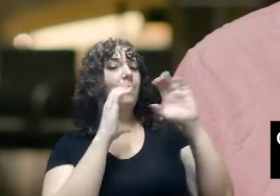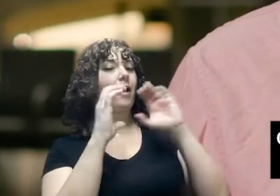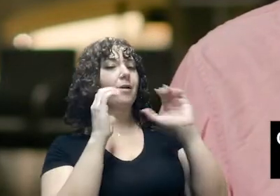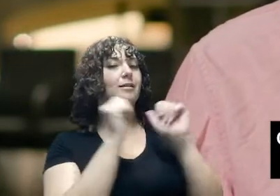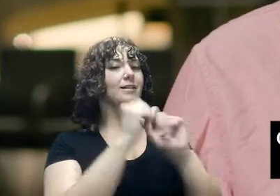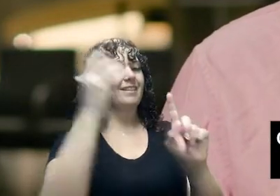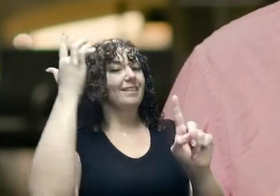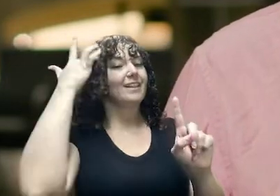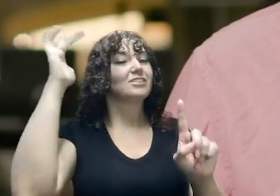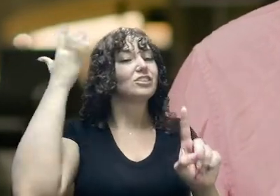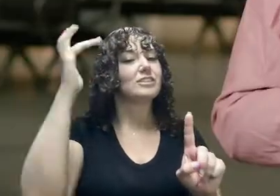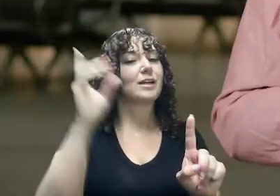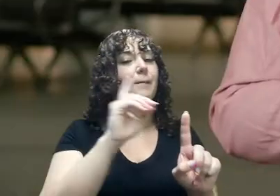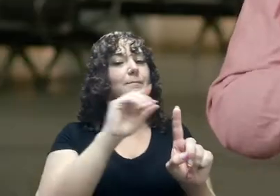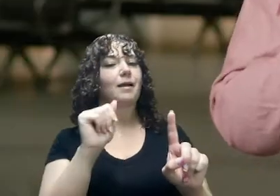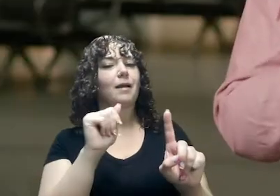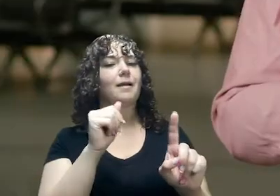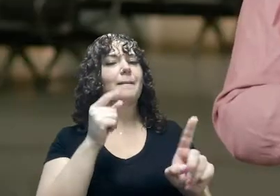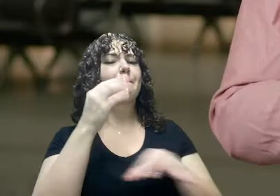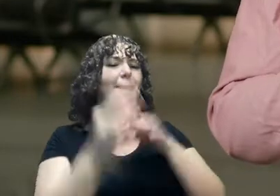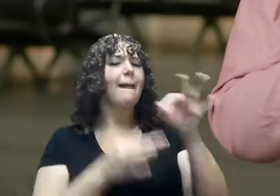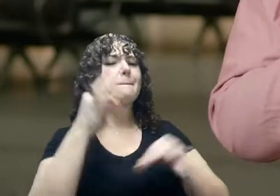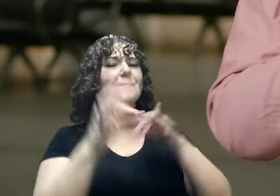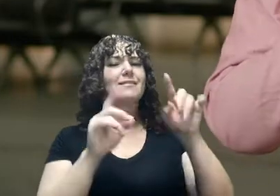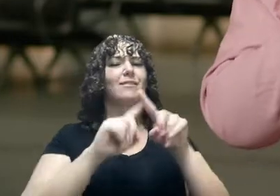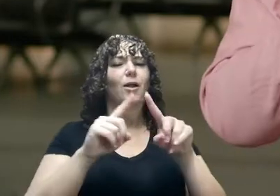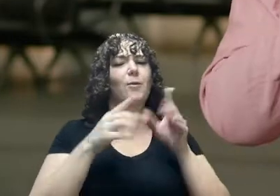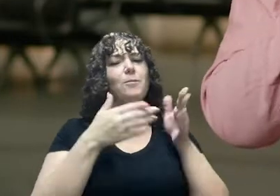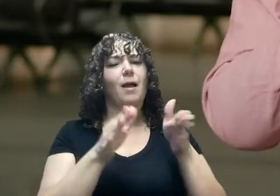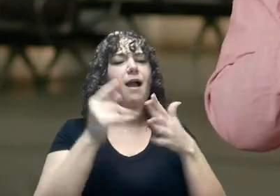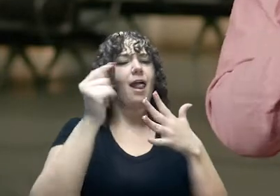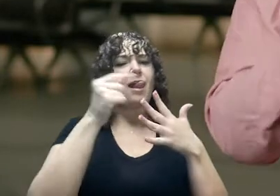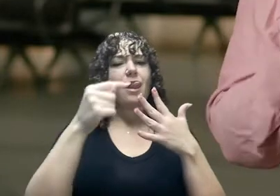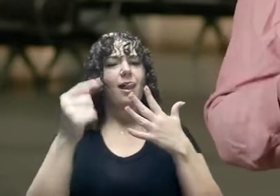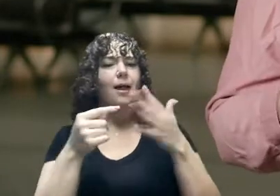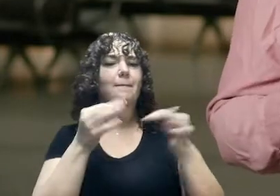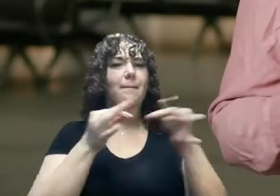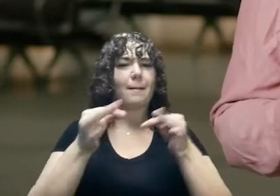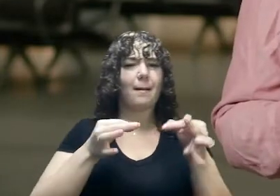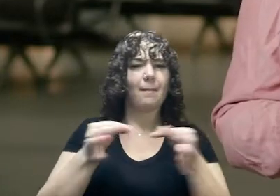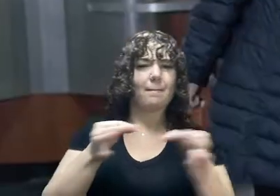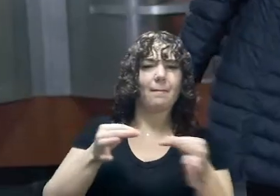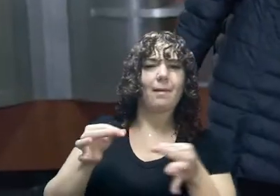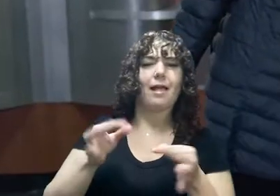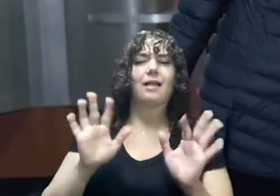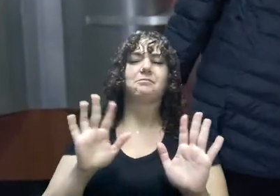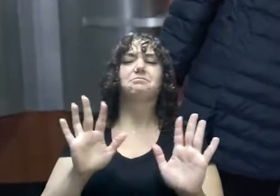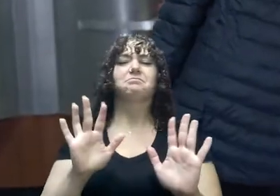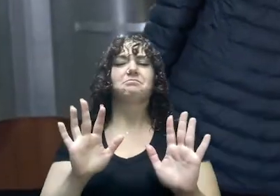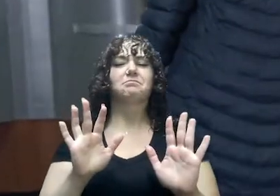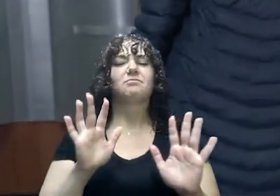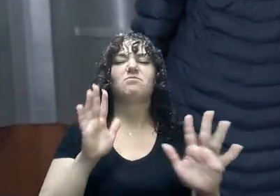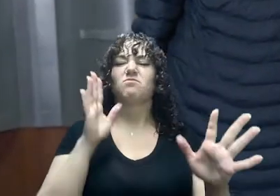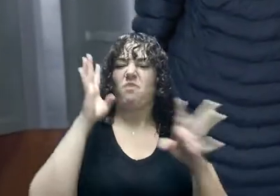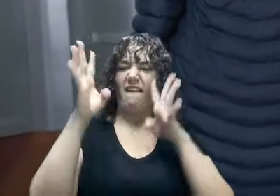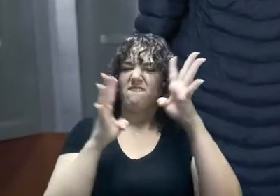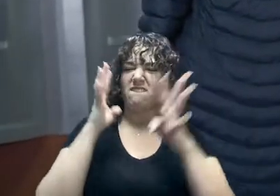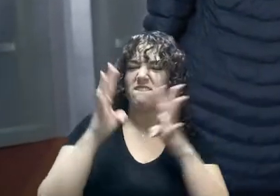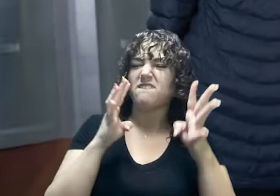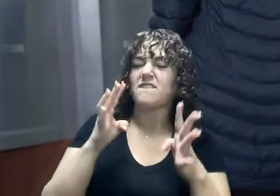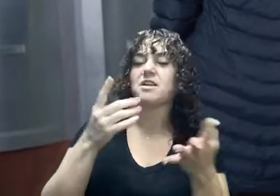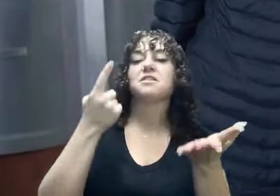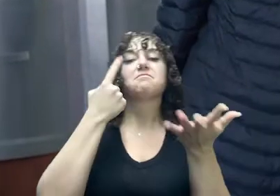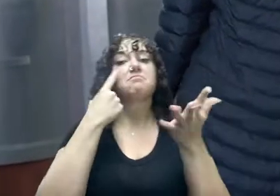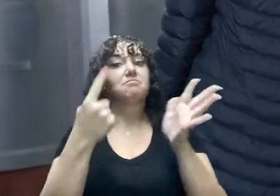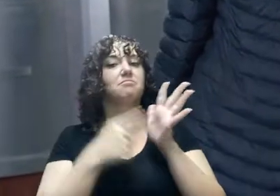with someone with an intellectual disability that you explained it, even if you have to explain it in 2 or 3 different ways. And give examples to that.